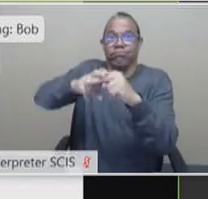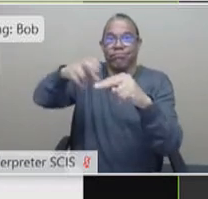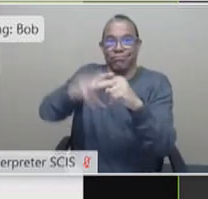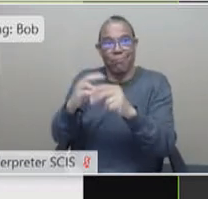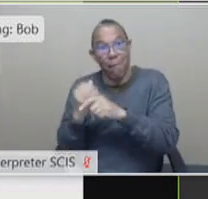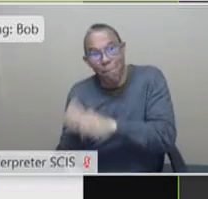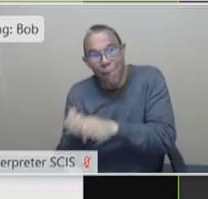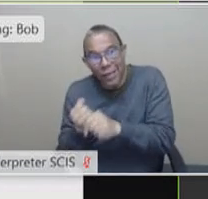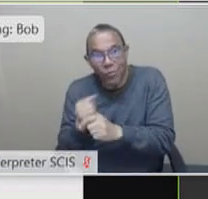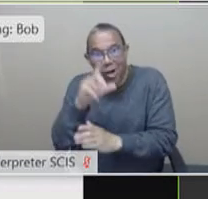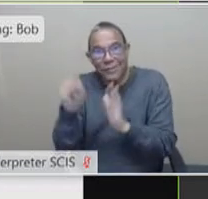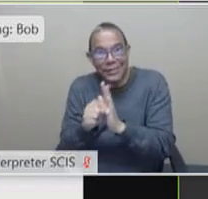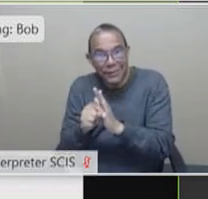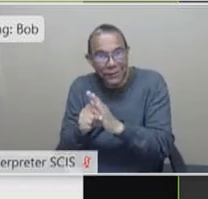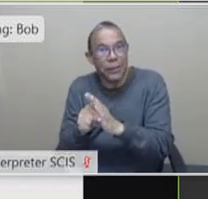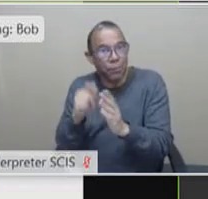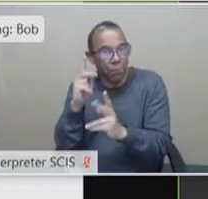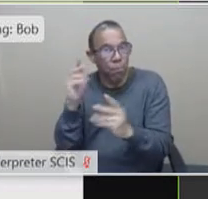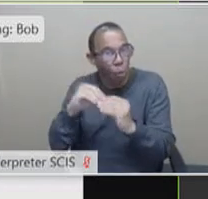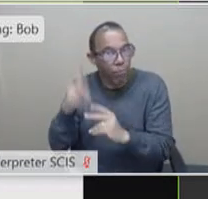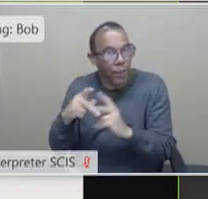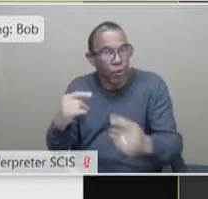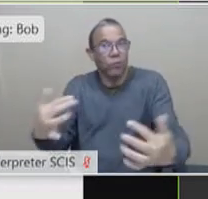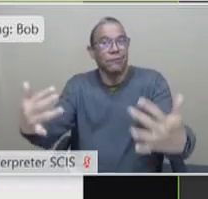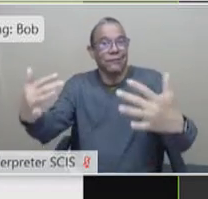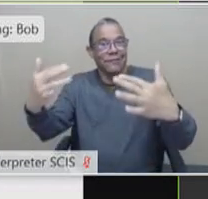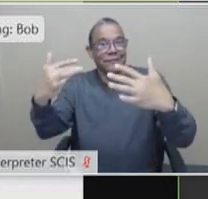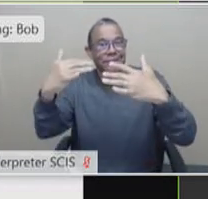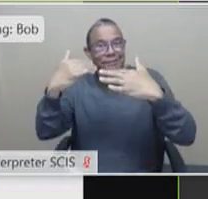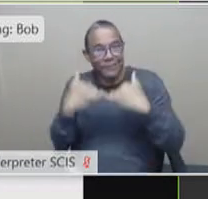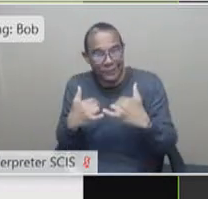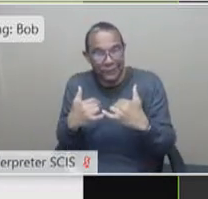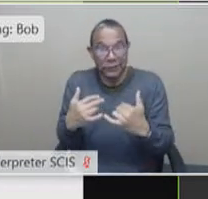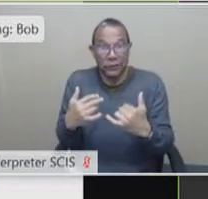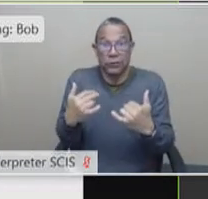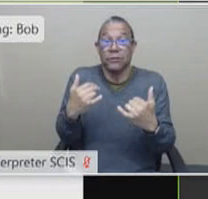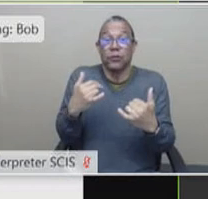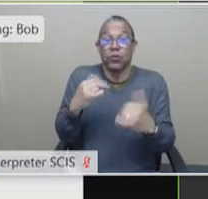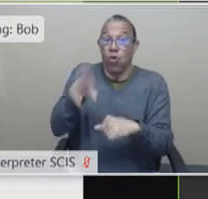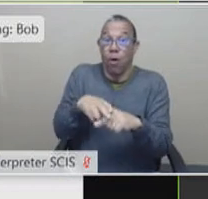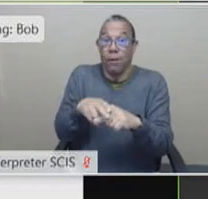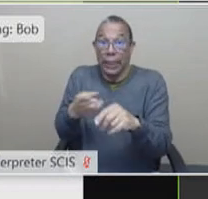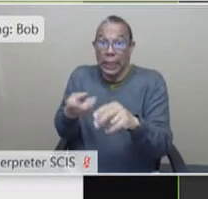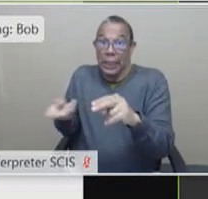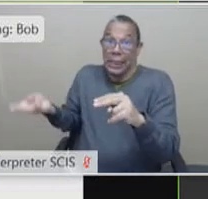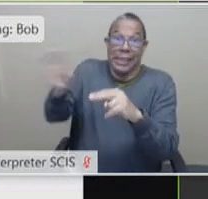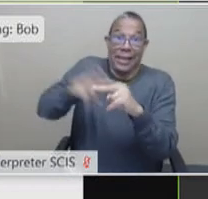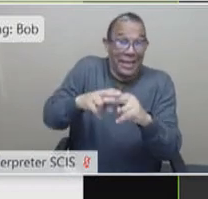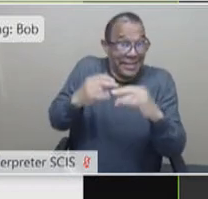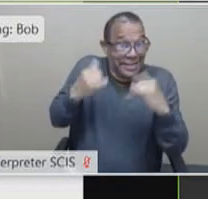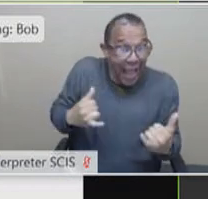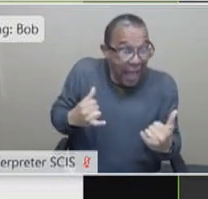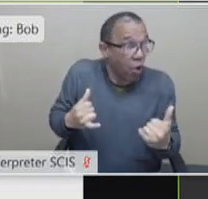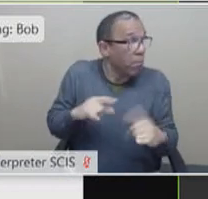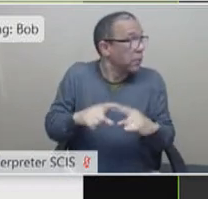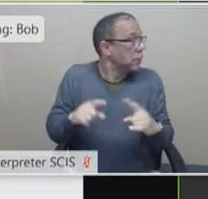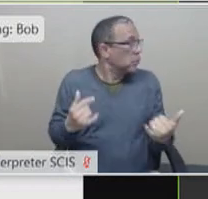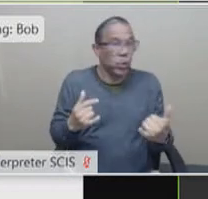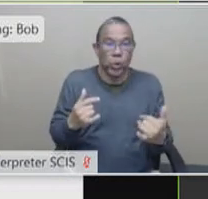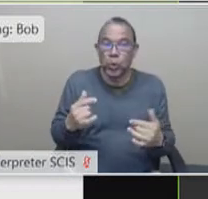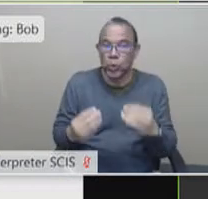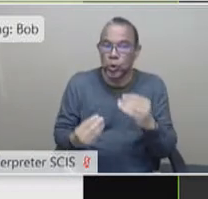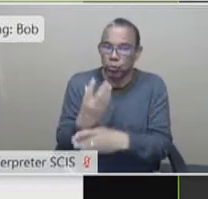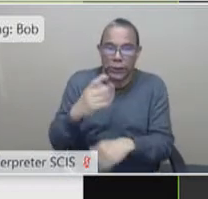coming downtown, those revenues are seasonal and they tend to peak in the spring and the summer months. So this does hit us at a particularly hard time of the